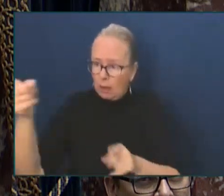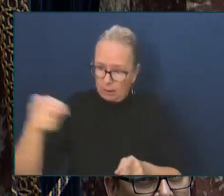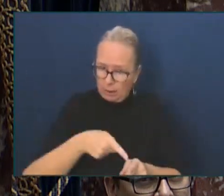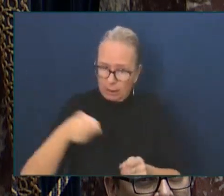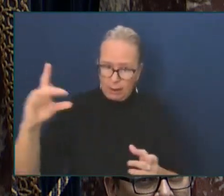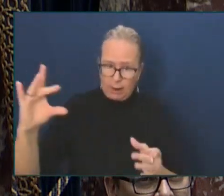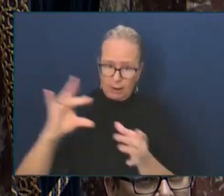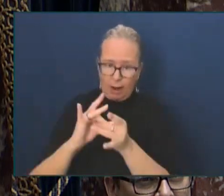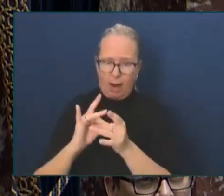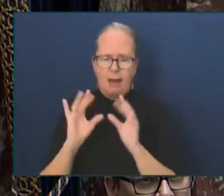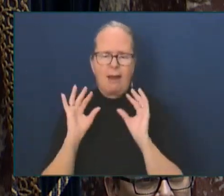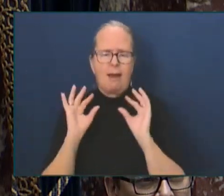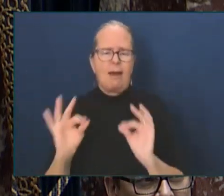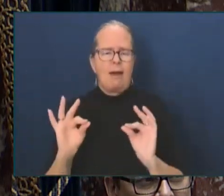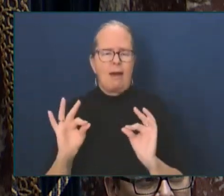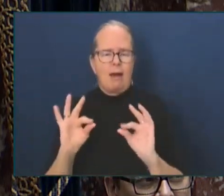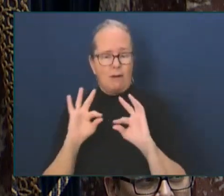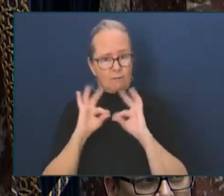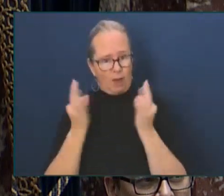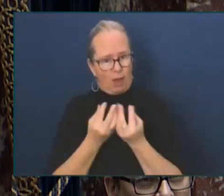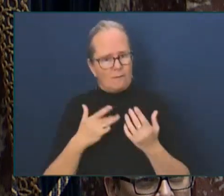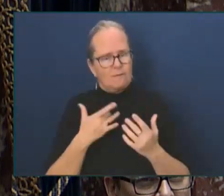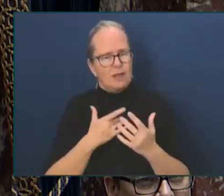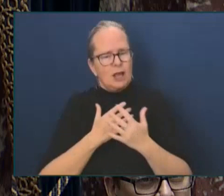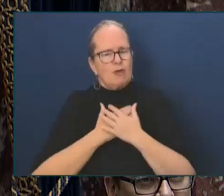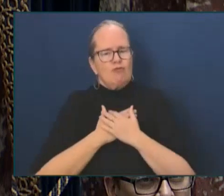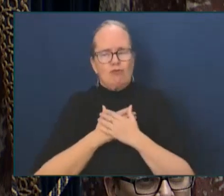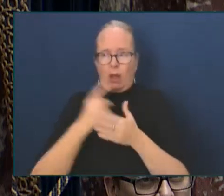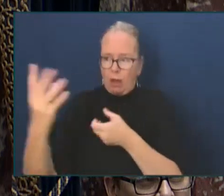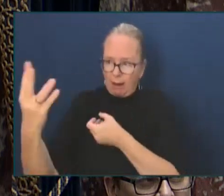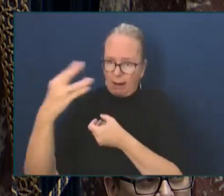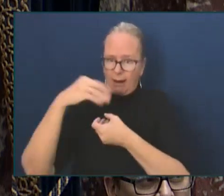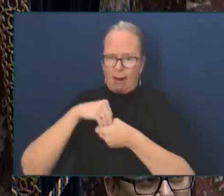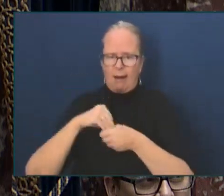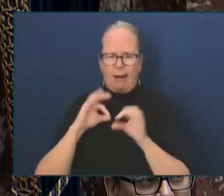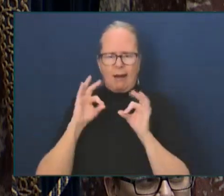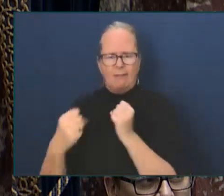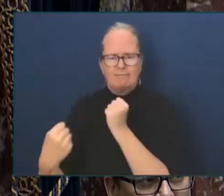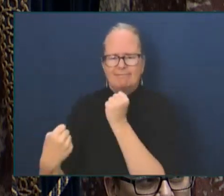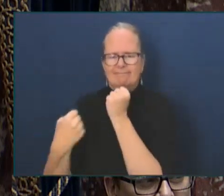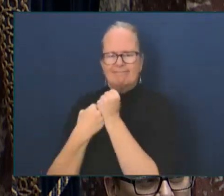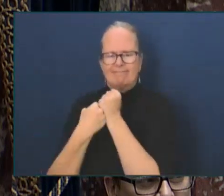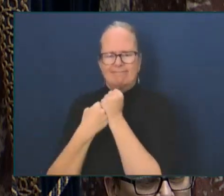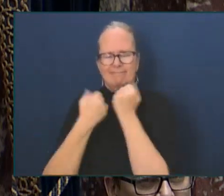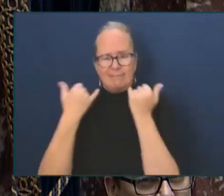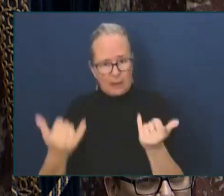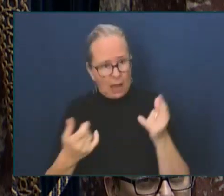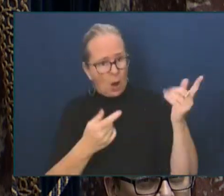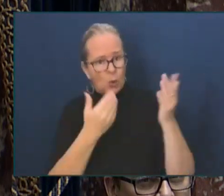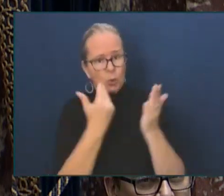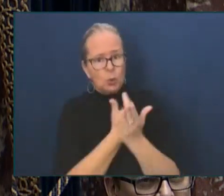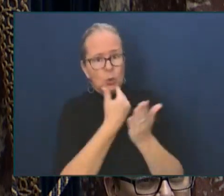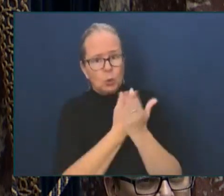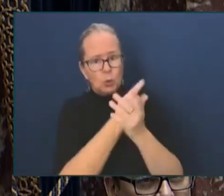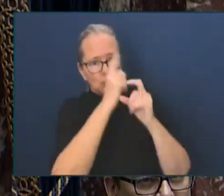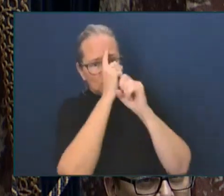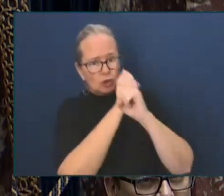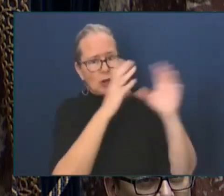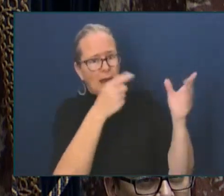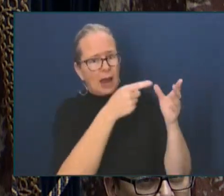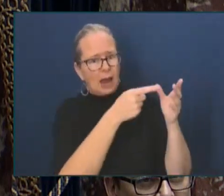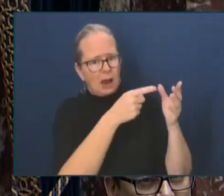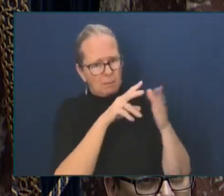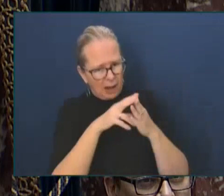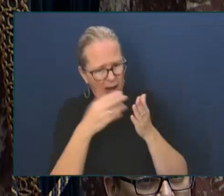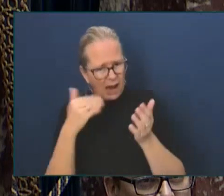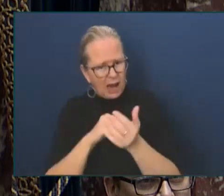those same providers will be available to families. The Ministry of Children and Family Development is once again separating